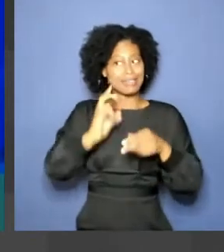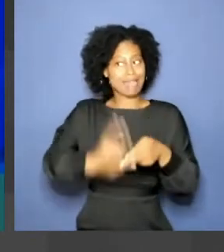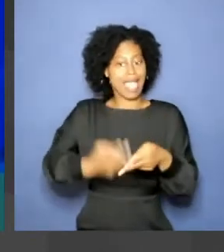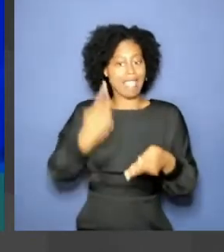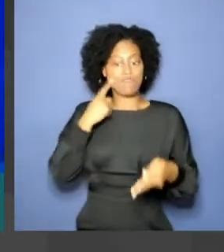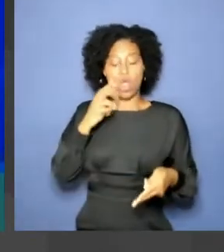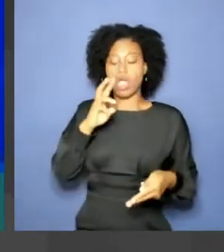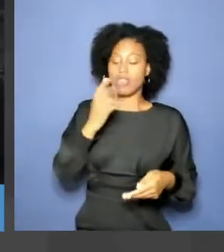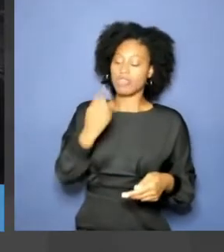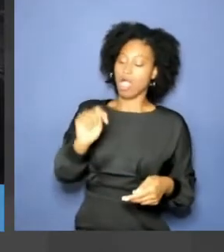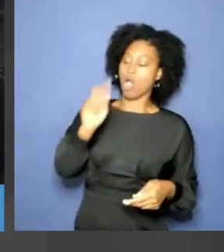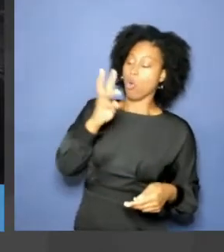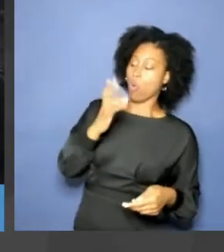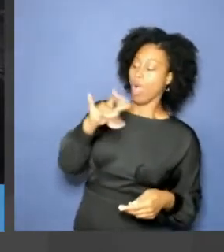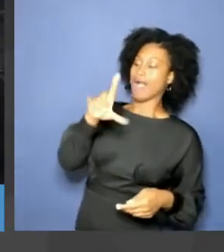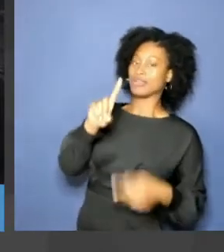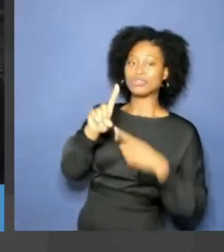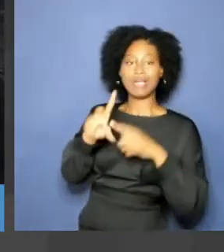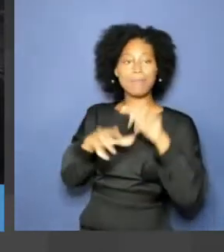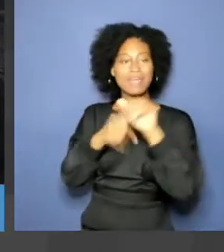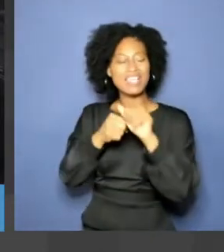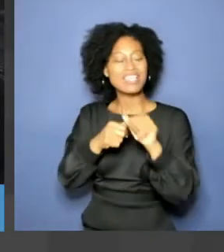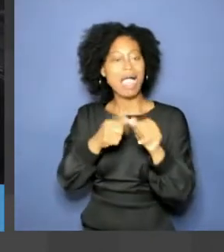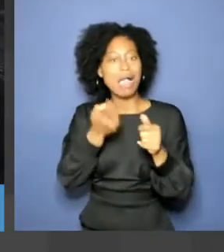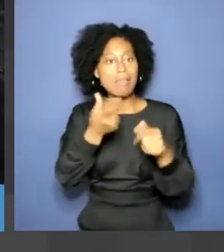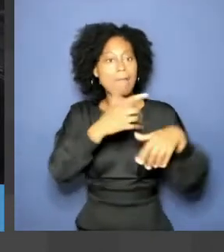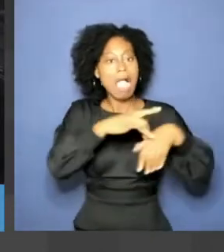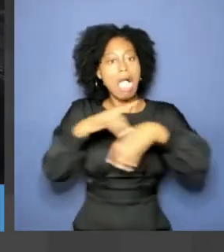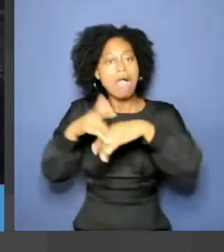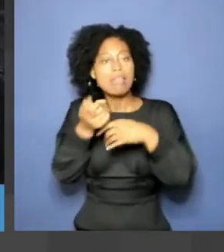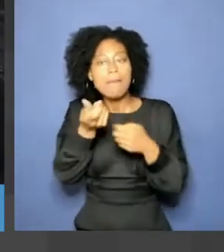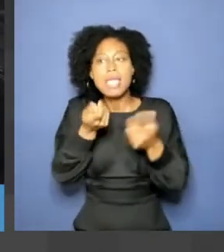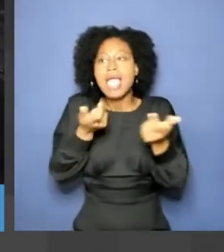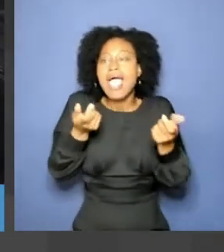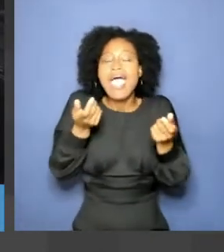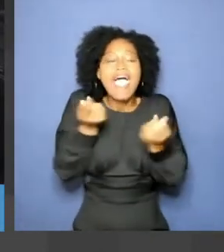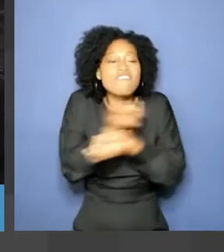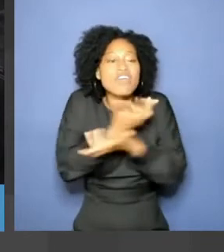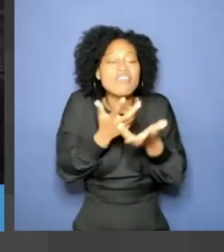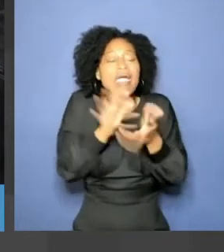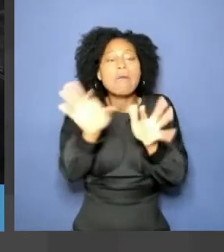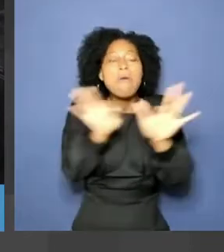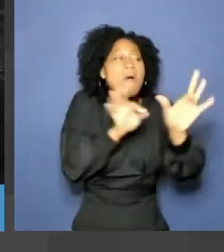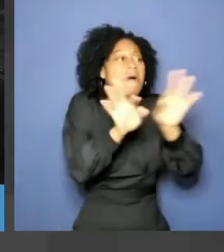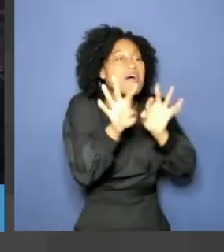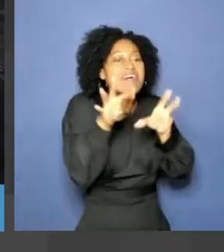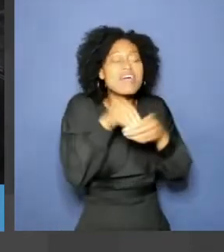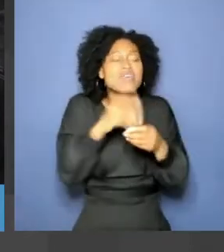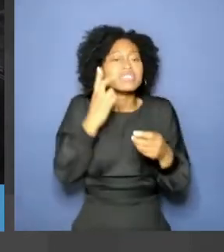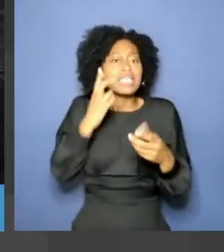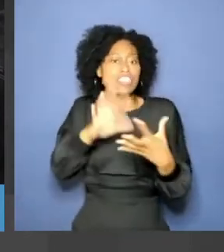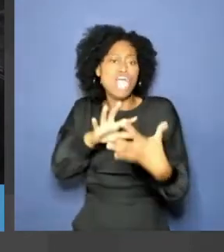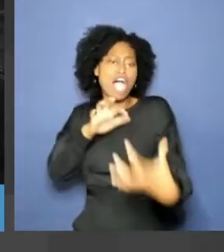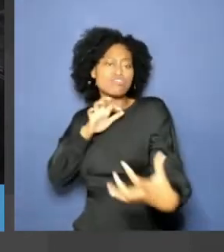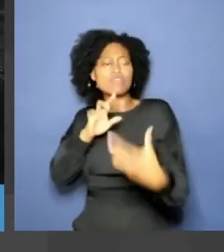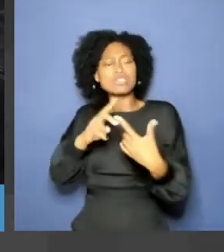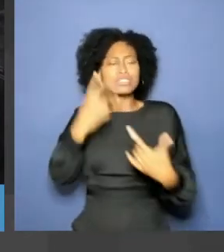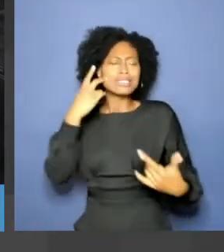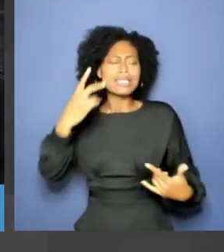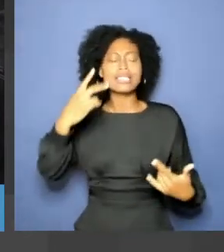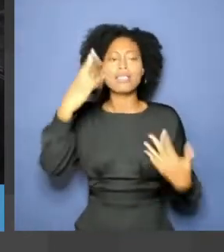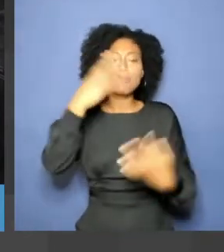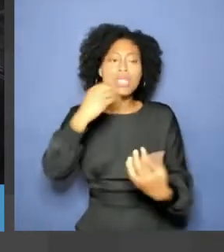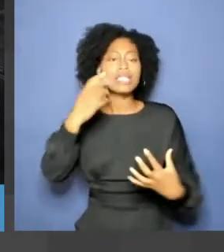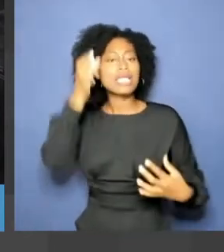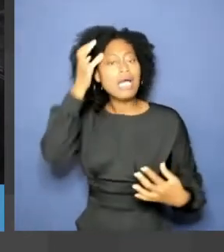update. You get a bit of everything in it. Yes, and I love the contrast. Yeah, as you can see in this pretty concept art, it's really